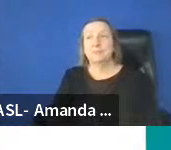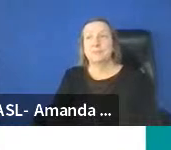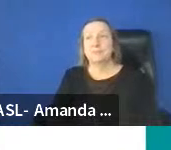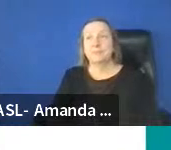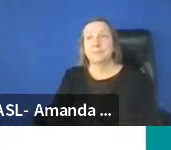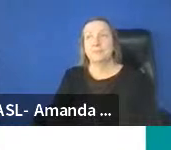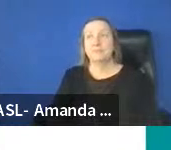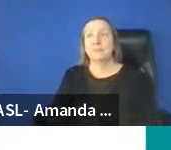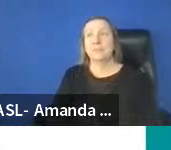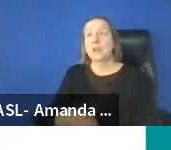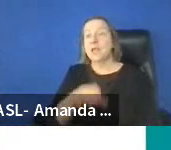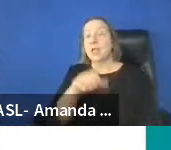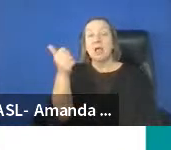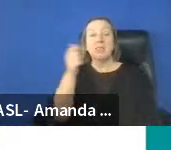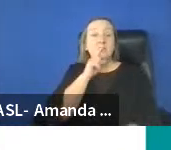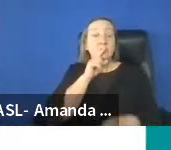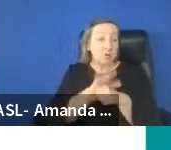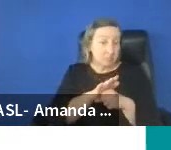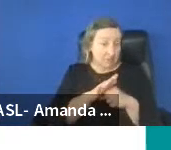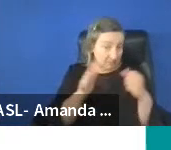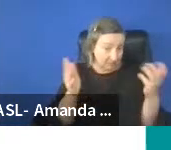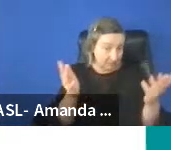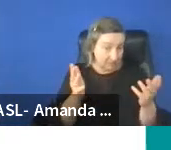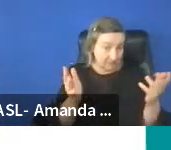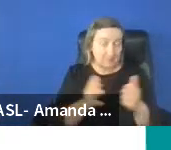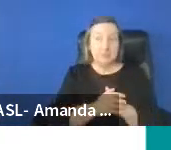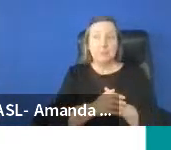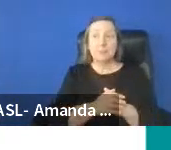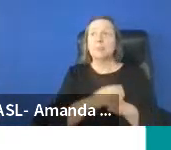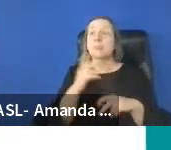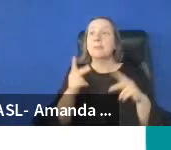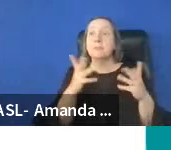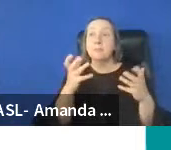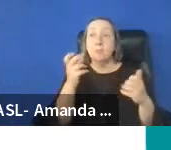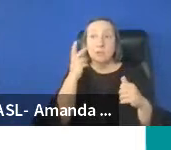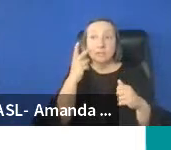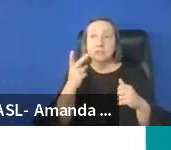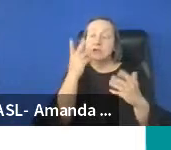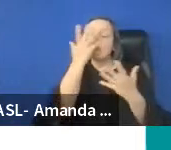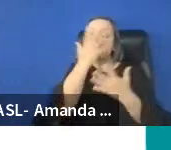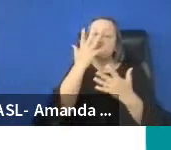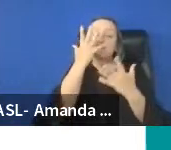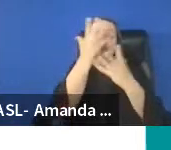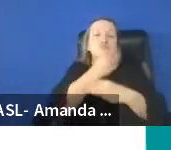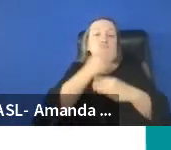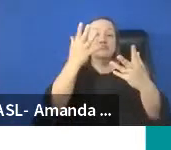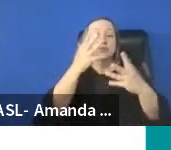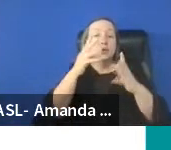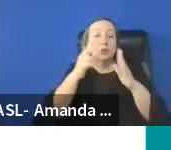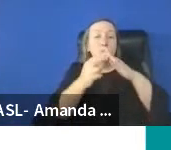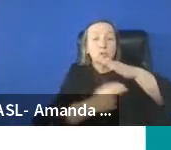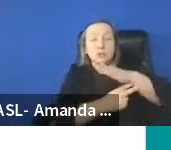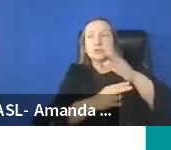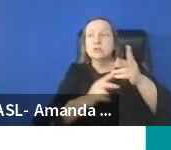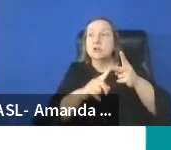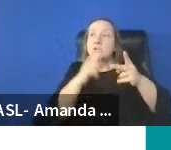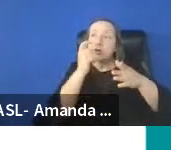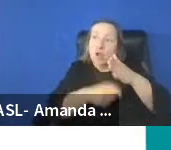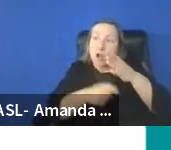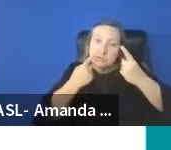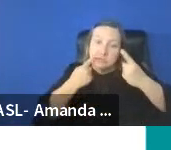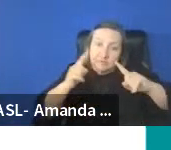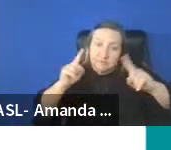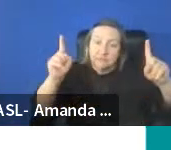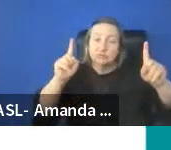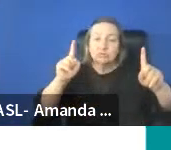So other commitments, folks want to see an aesthetically pleasing bridge, cost efficient and